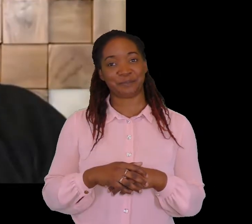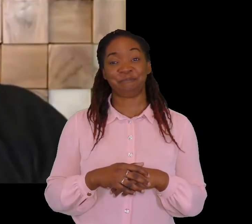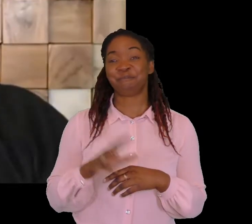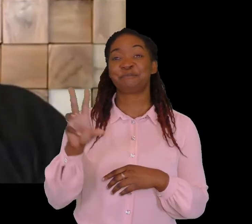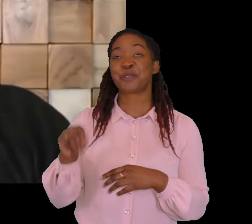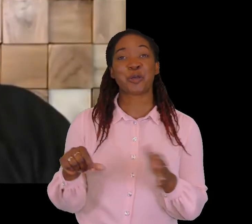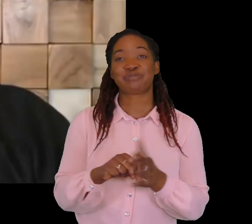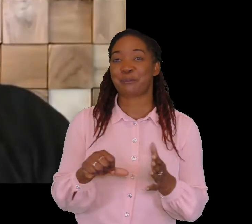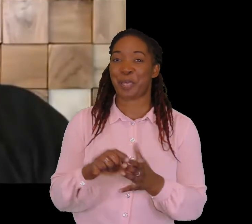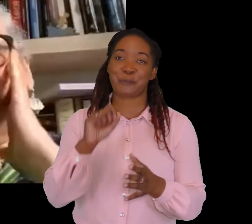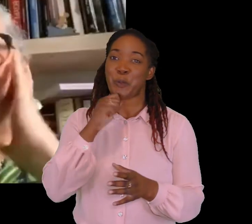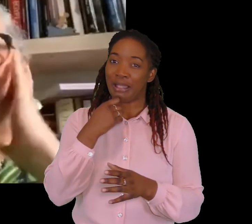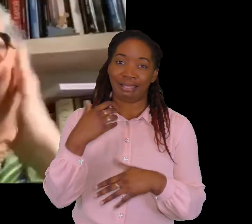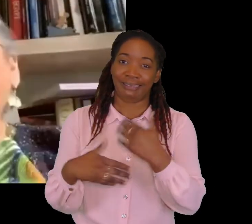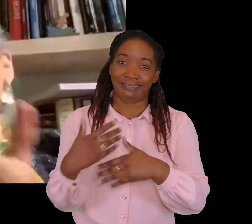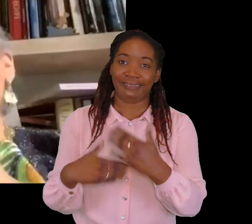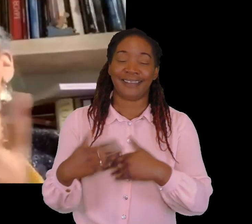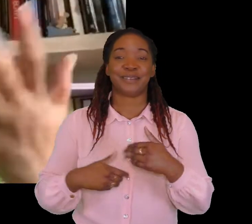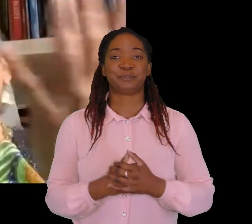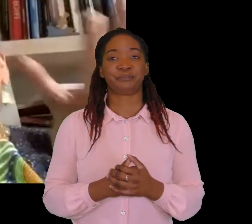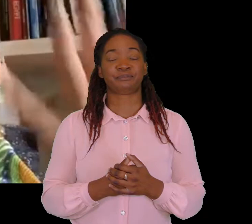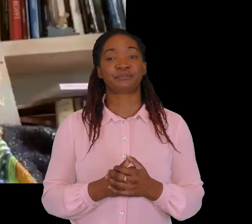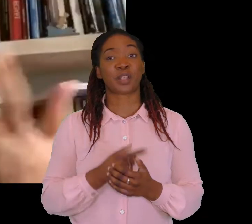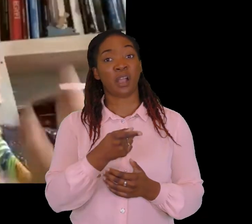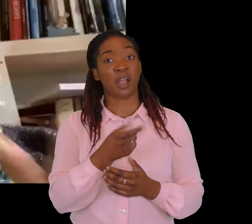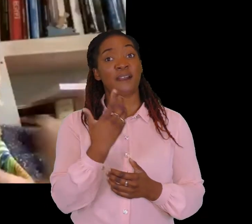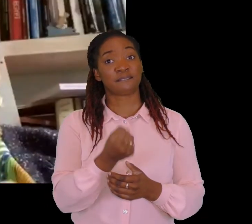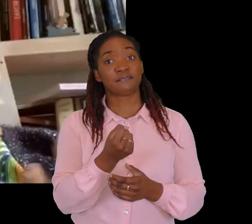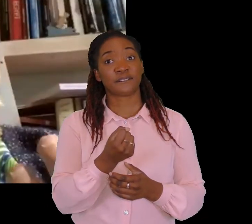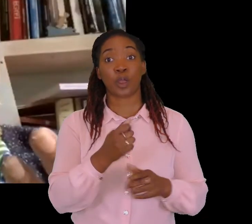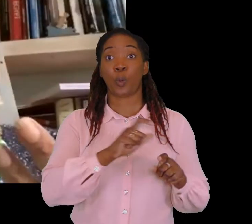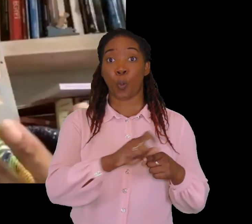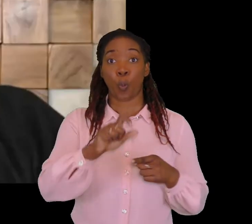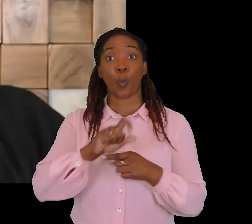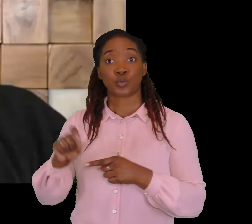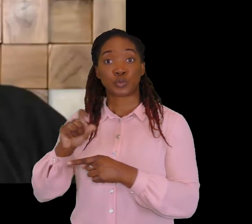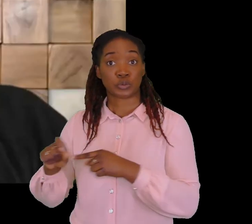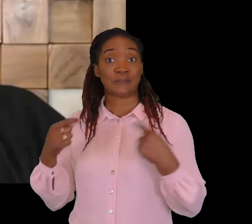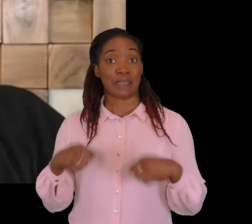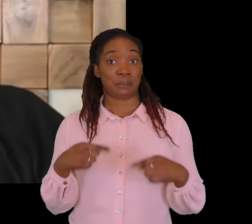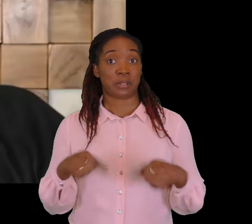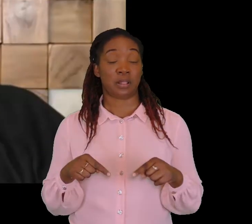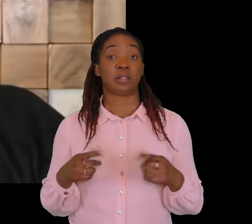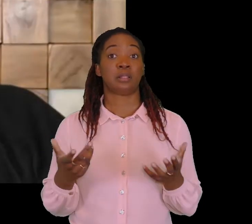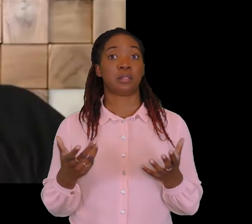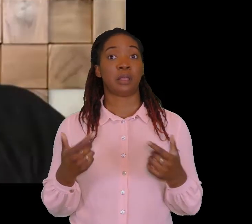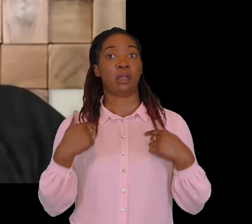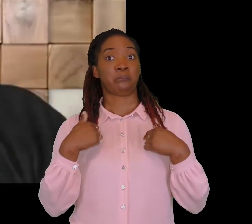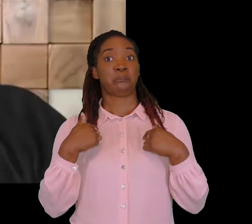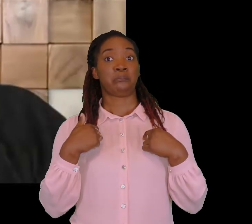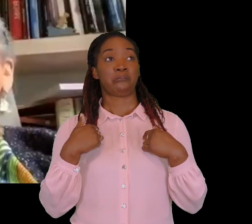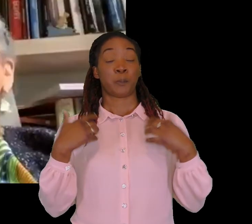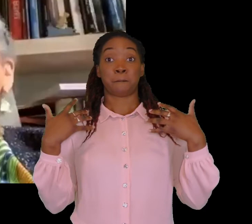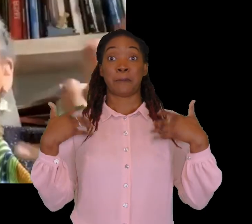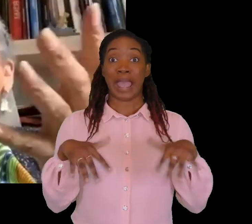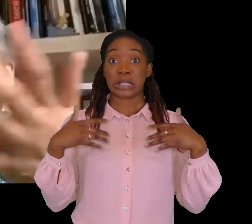We'll get that. No, but so there was courses. Yeah. That, and I was amazed because